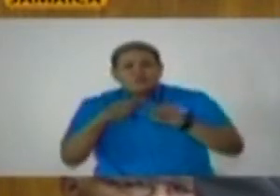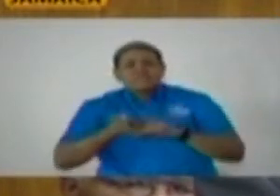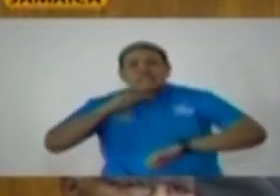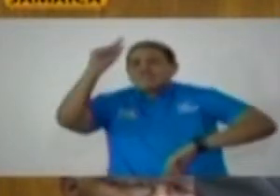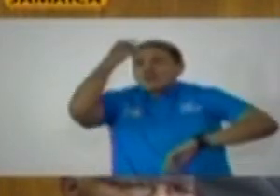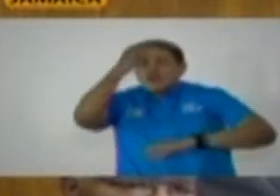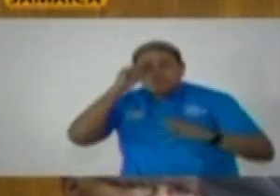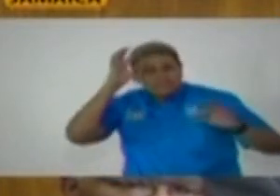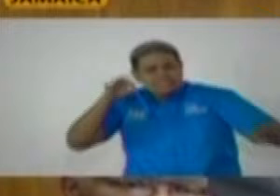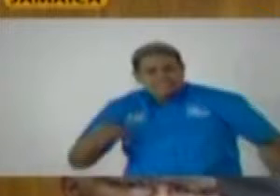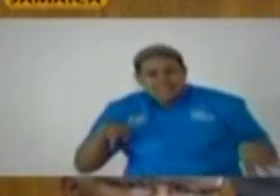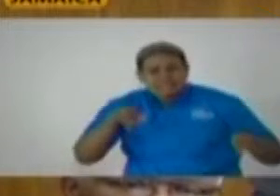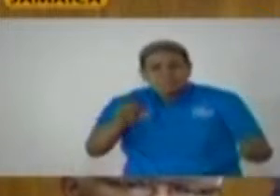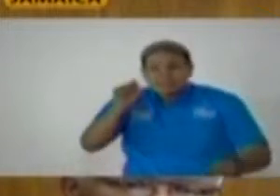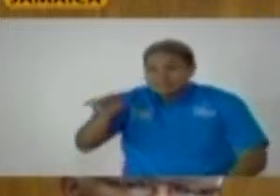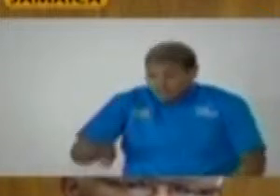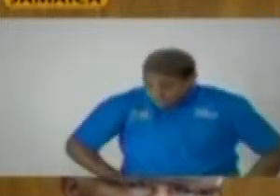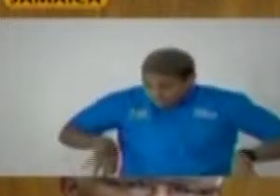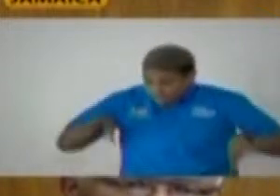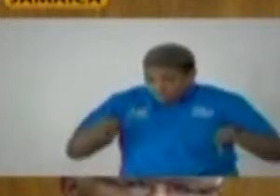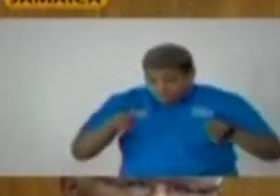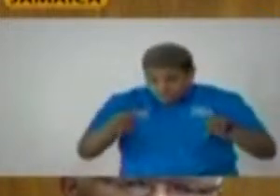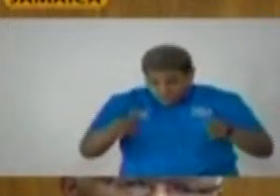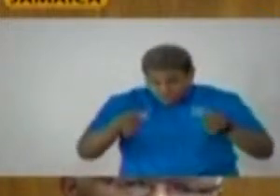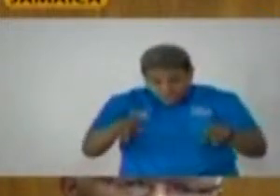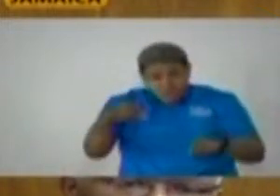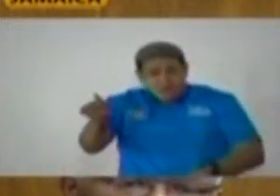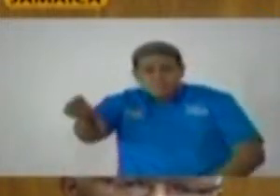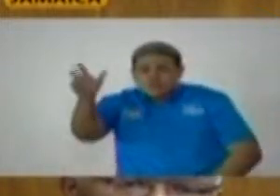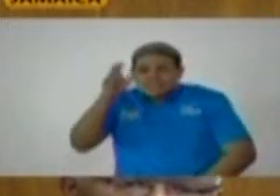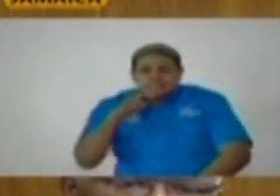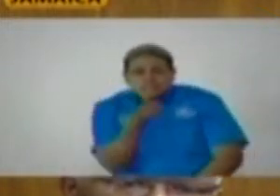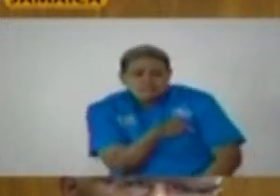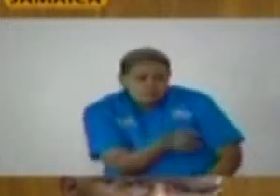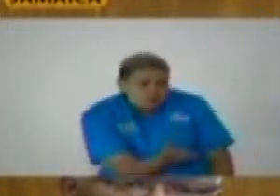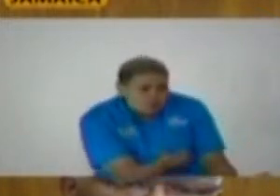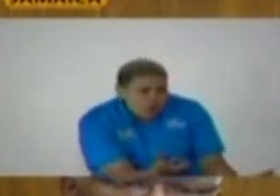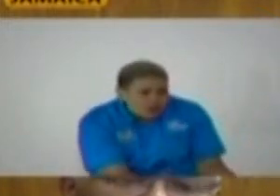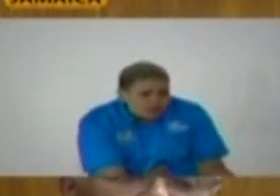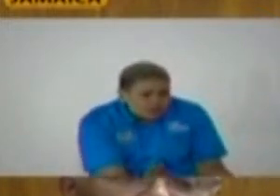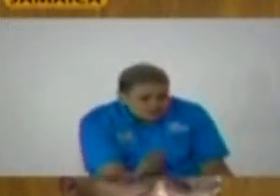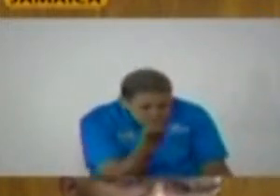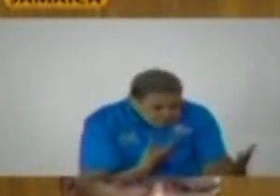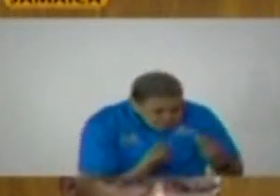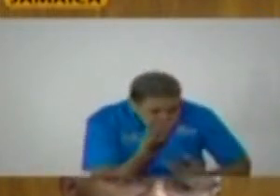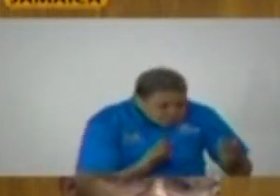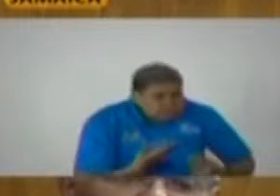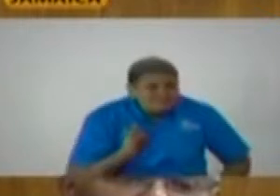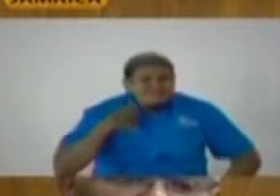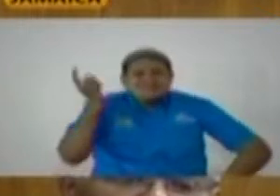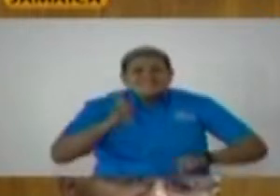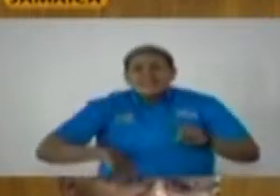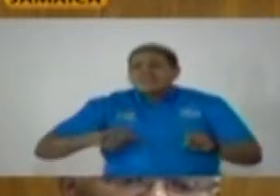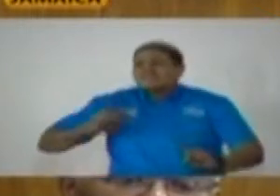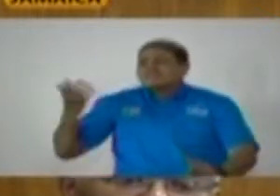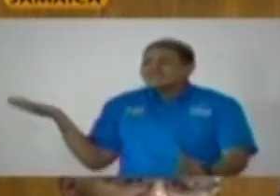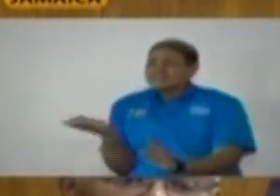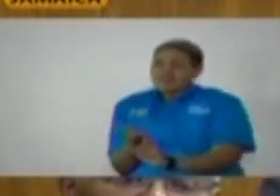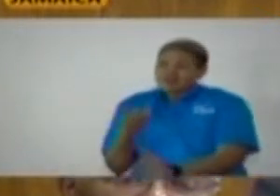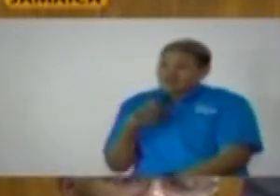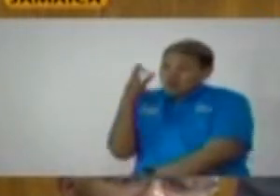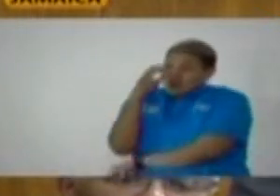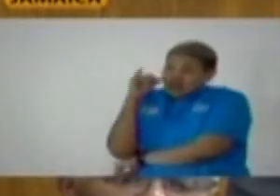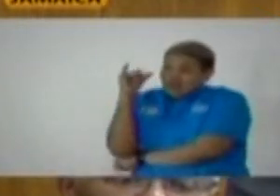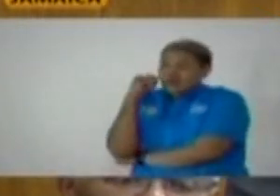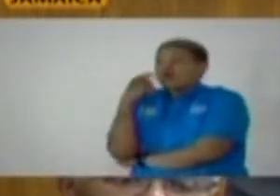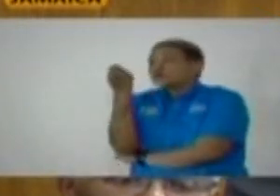decides to spend taxpayers' money, it must listen to the people. That's right. I can't say I'm convinced that what we heard